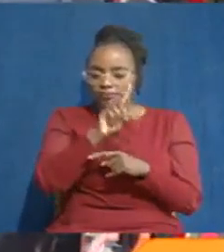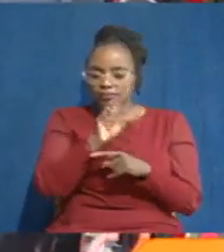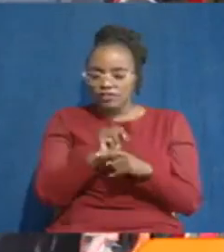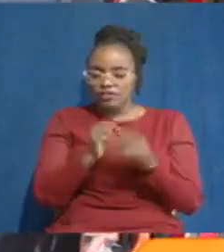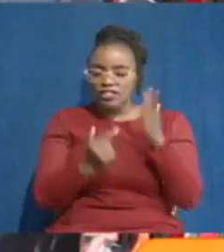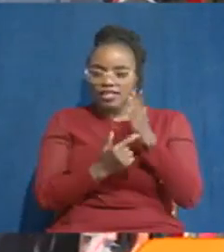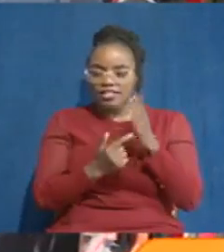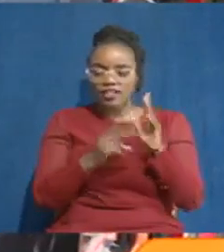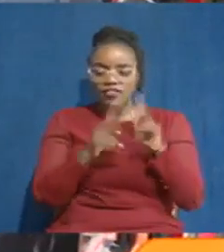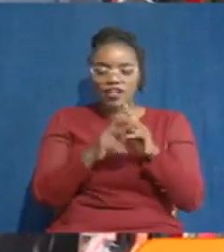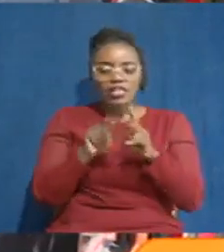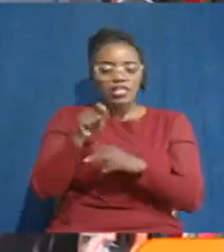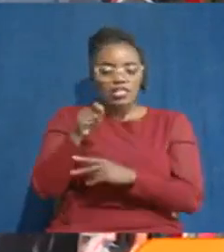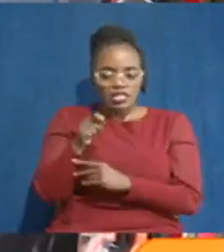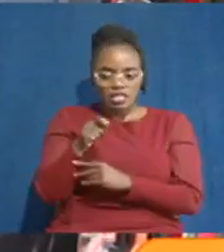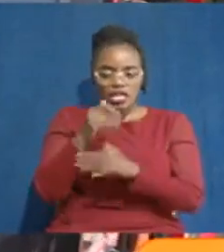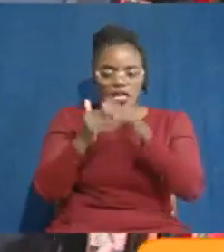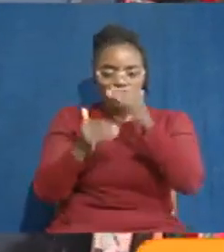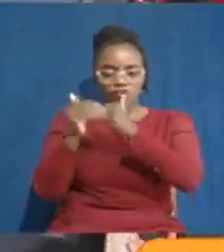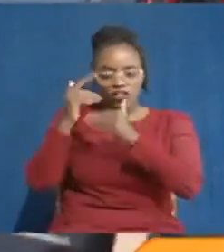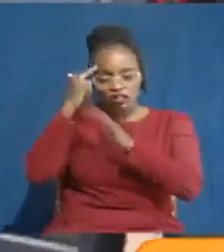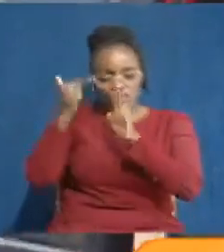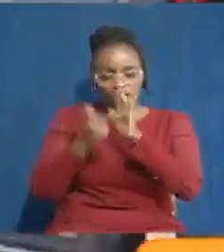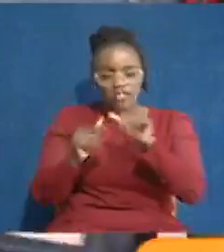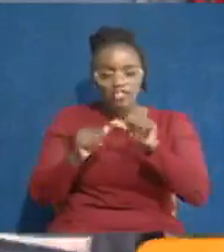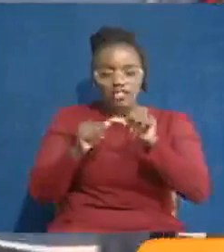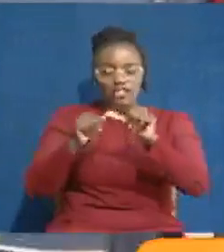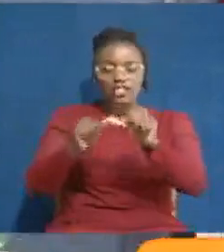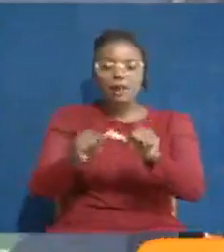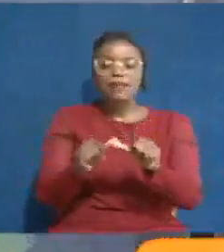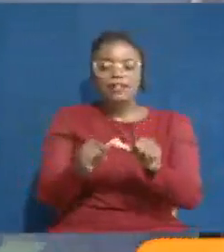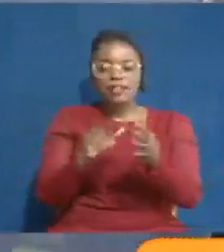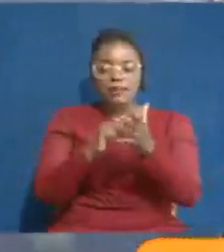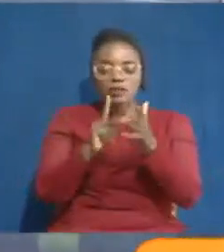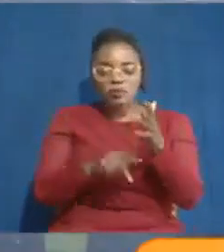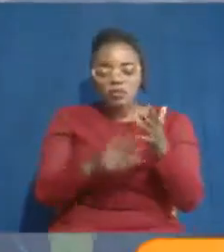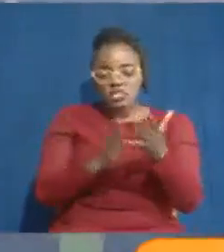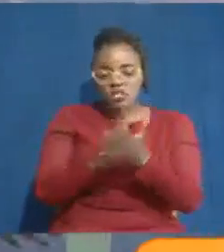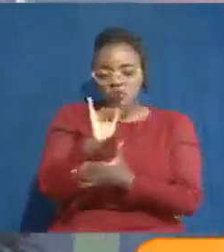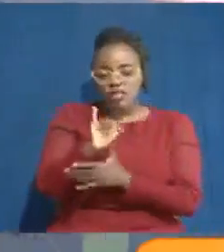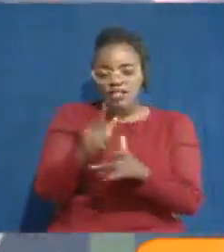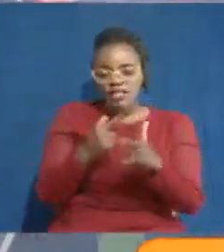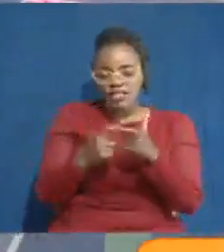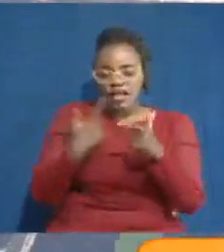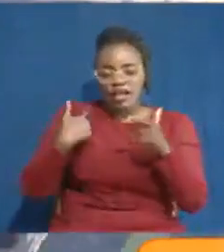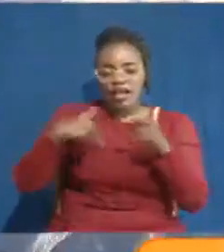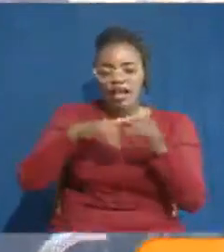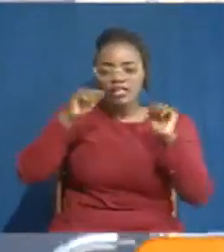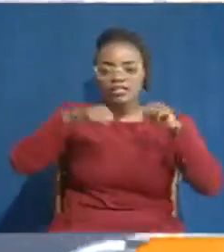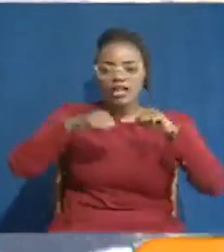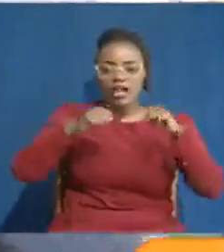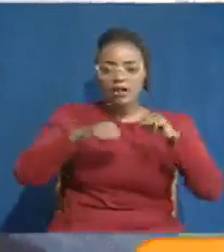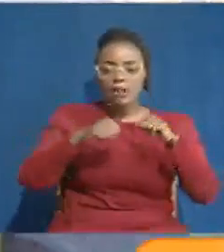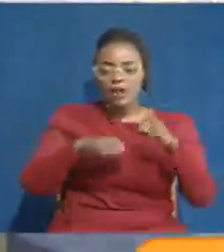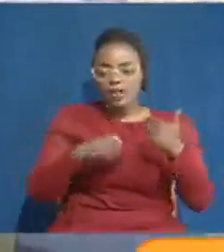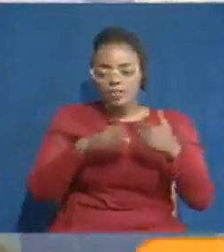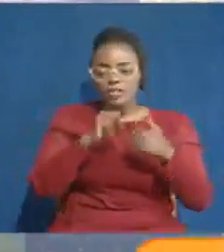charging is a very key infrastructure for this sustainability. So because of that, so we are able to